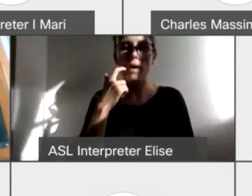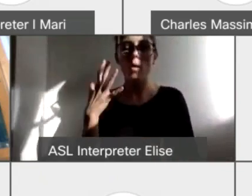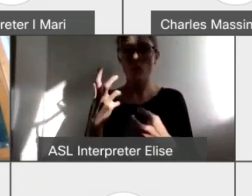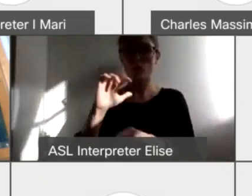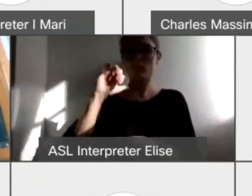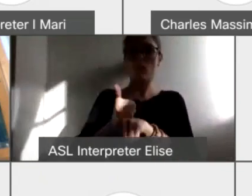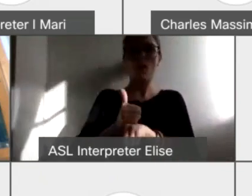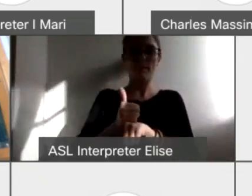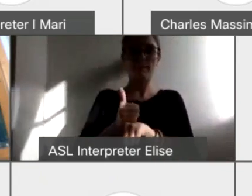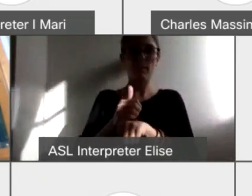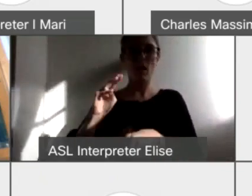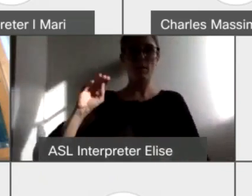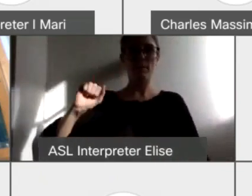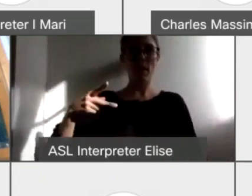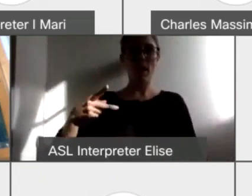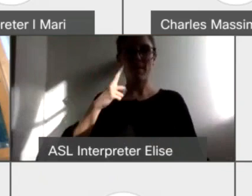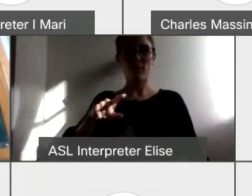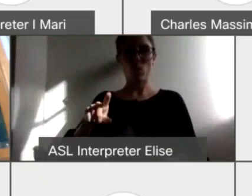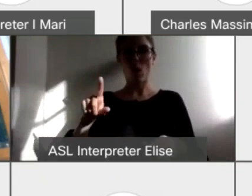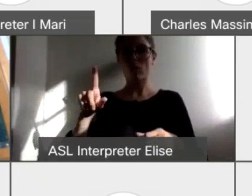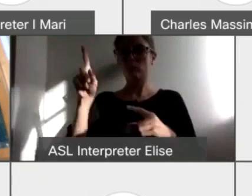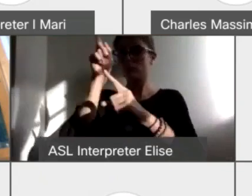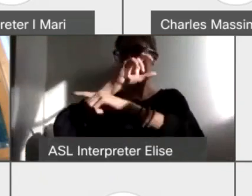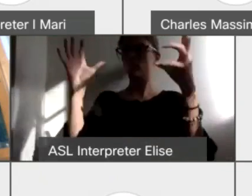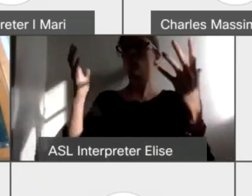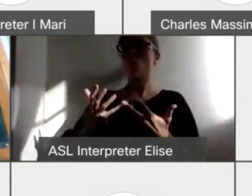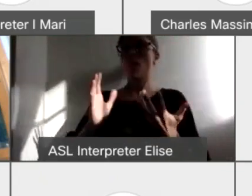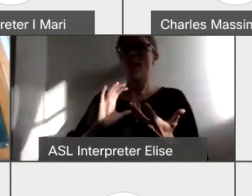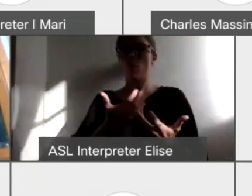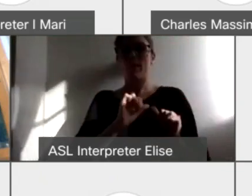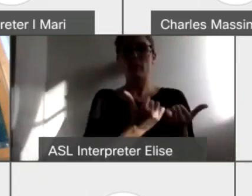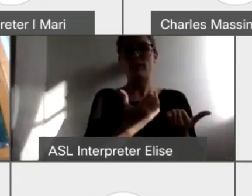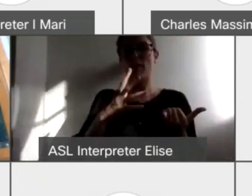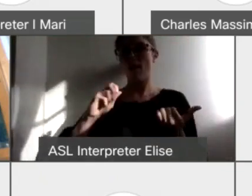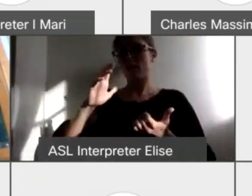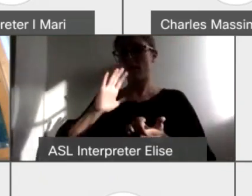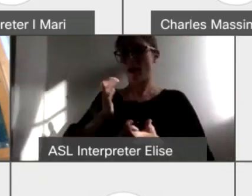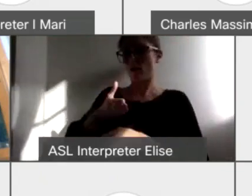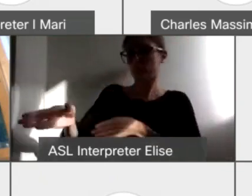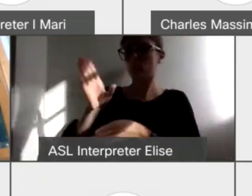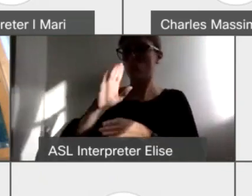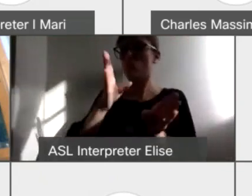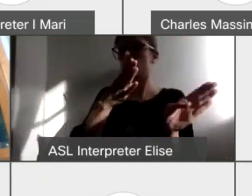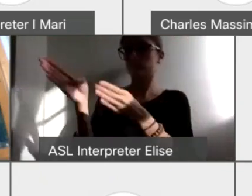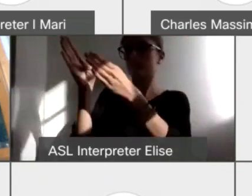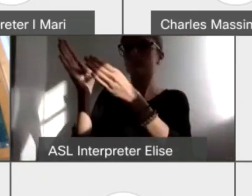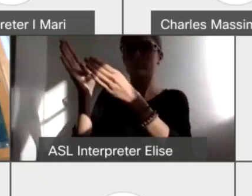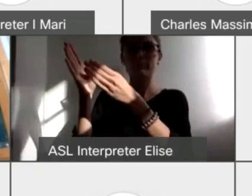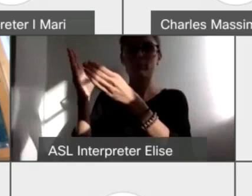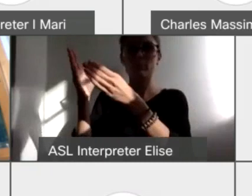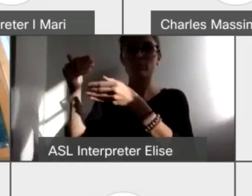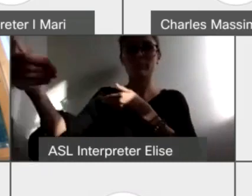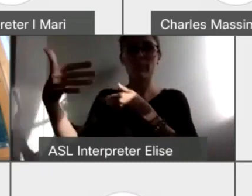roadmap for where we want the agency and the sector to move over the course of the next 5 years. And again,